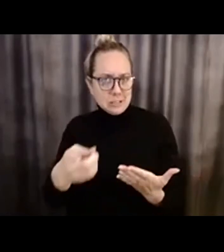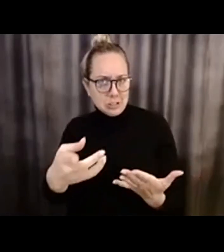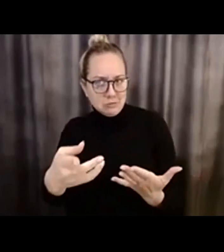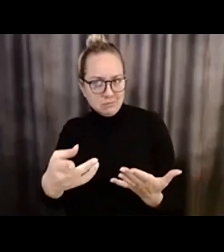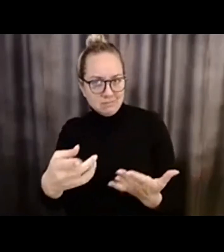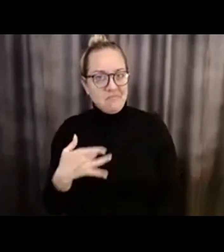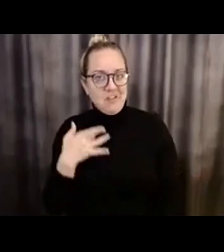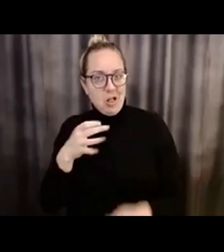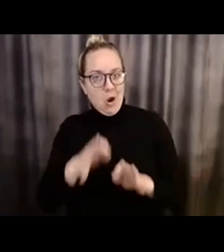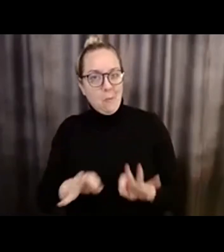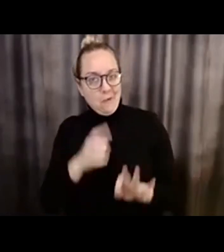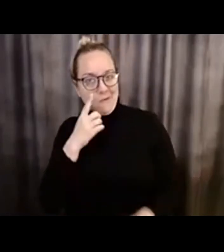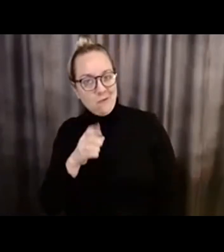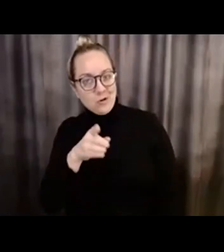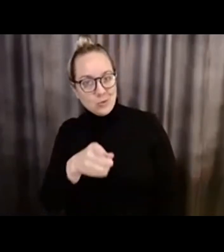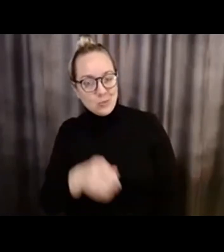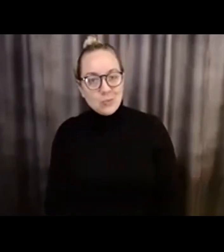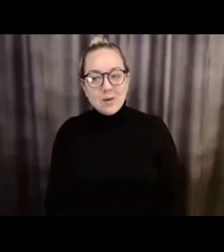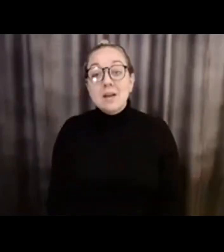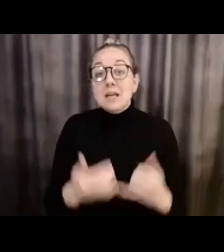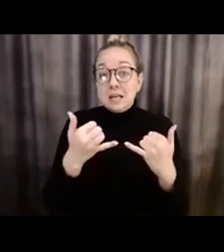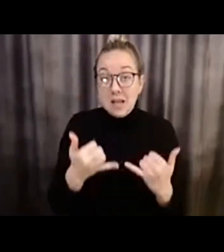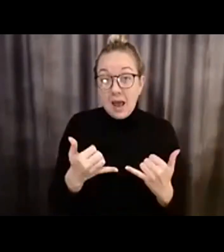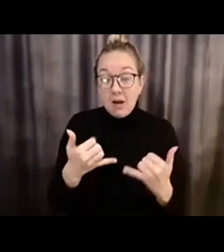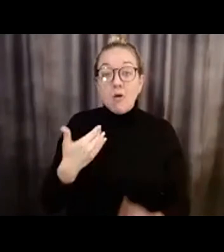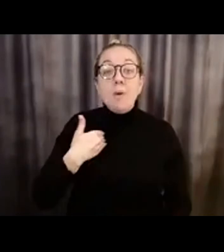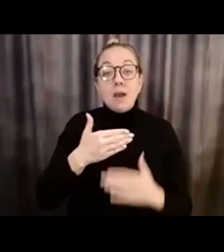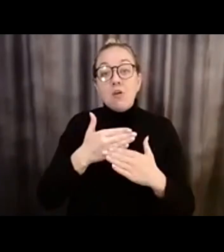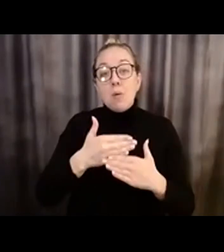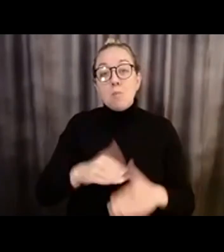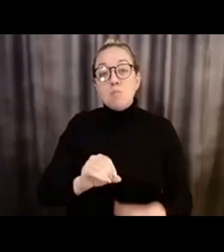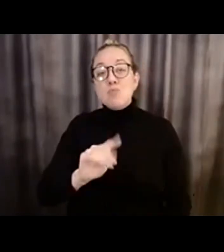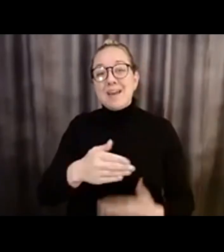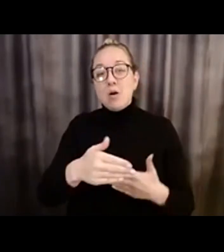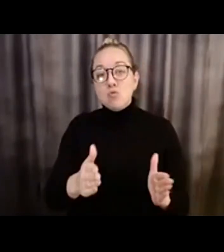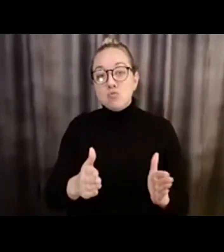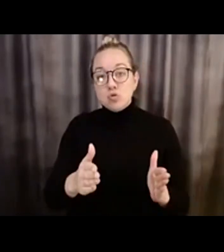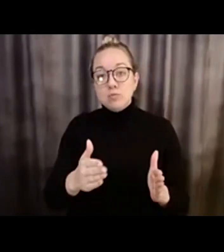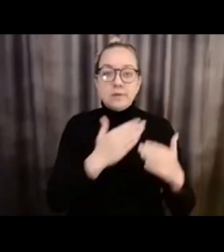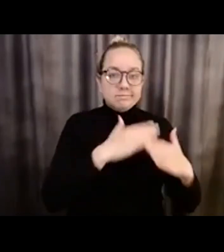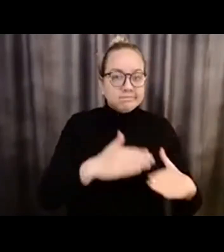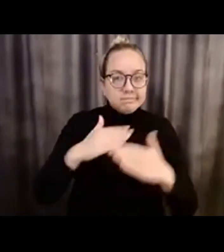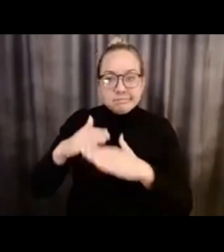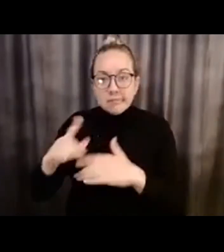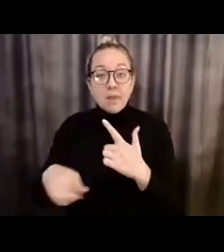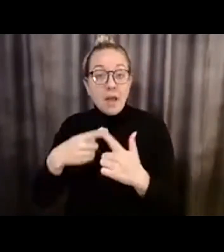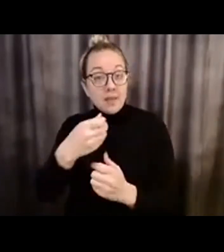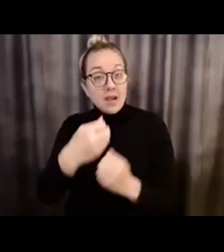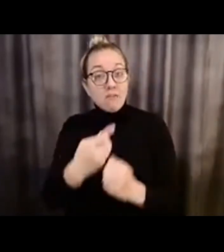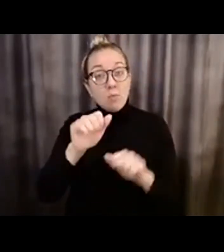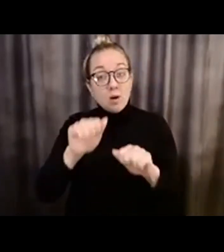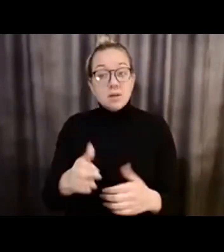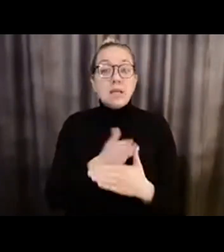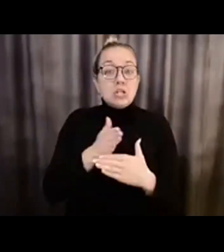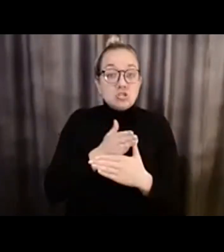this point, we're going to be split into breakout rooms for an opportunity to share some of the pros and cons of working at